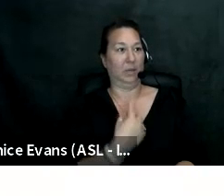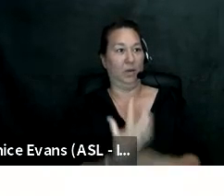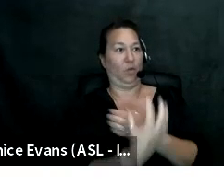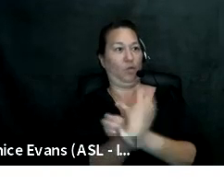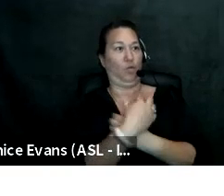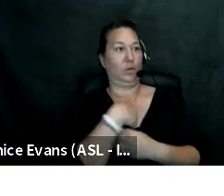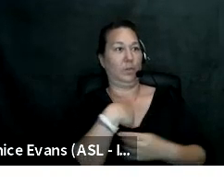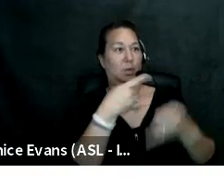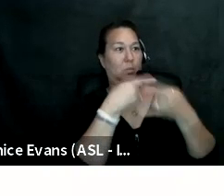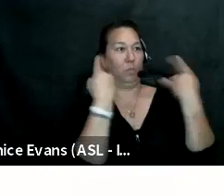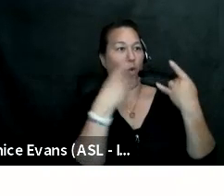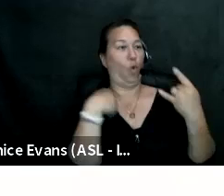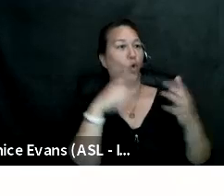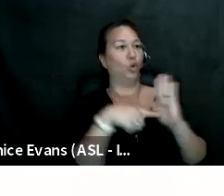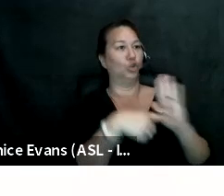of vaccination?